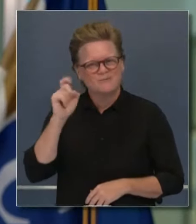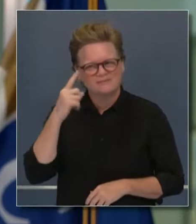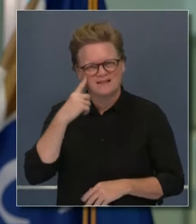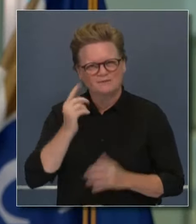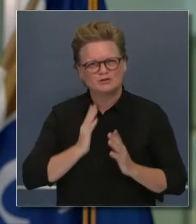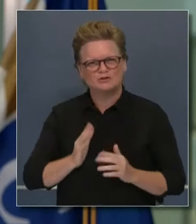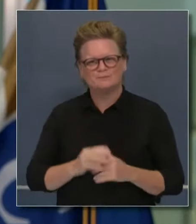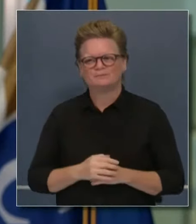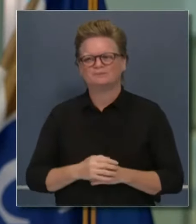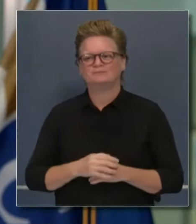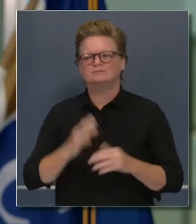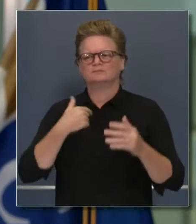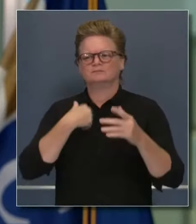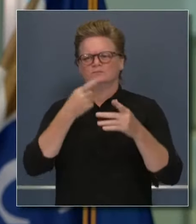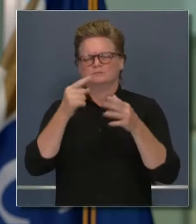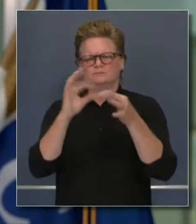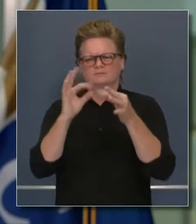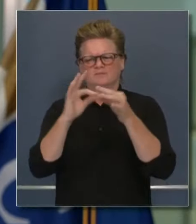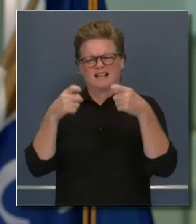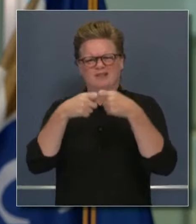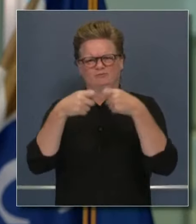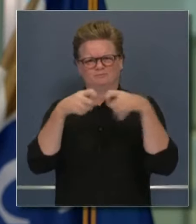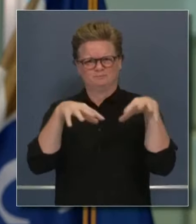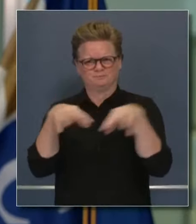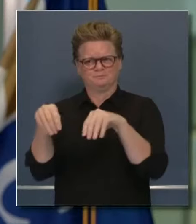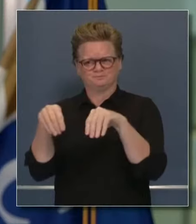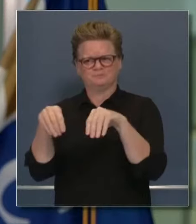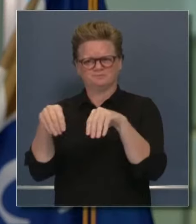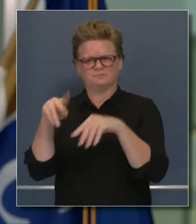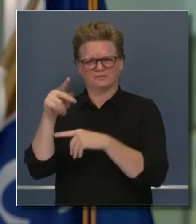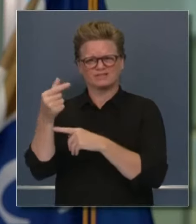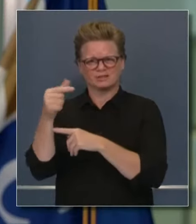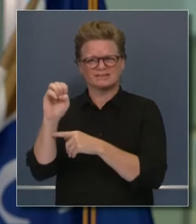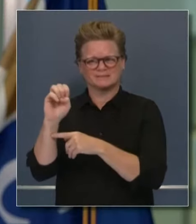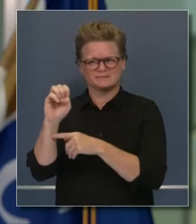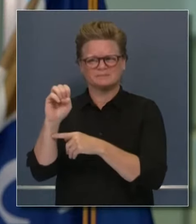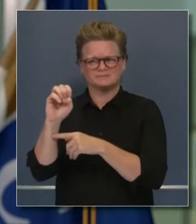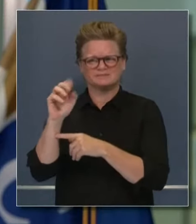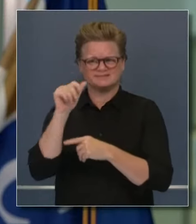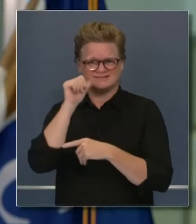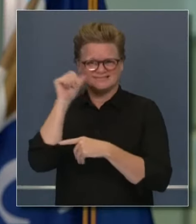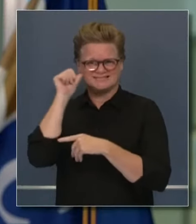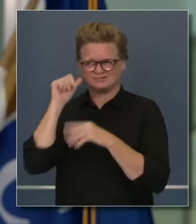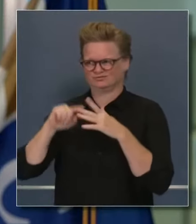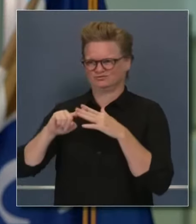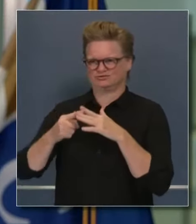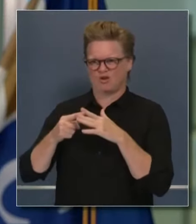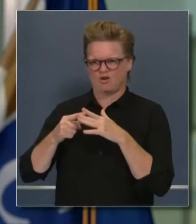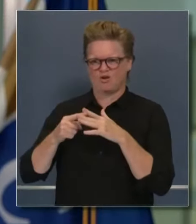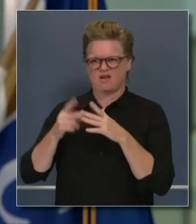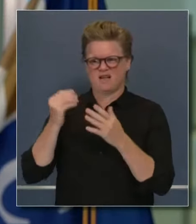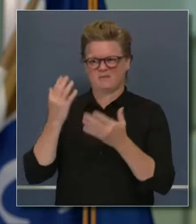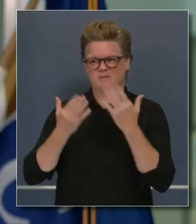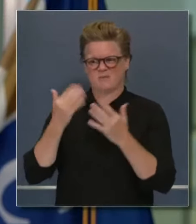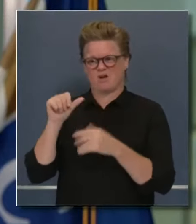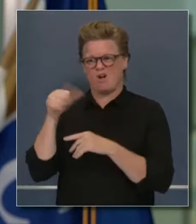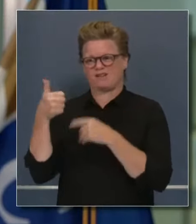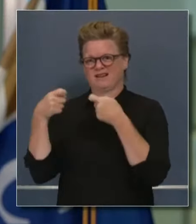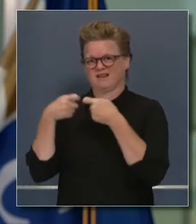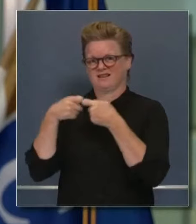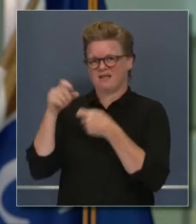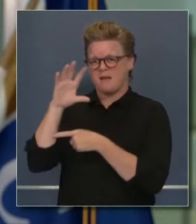public safety power shutoffs that PG&E started implementing yesterday and that the other utilities are thinking of doing in the next couple of days.